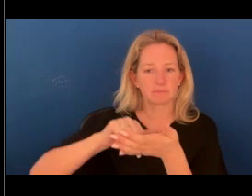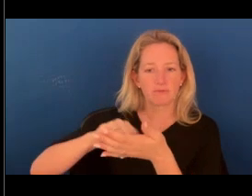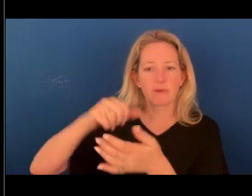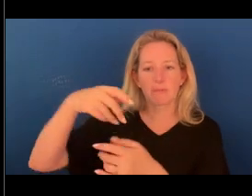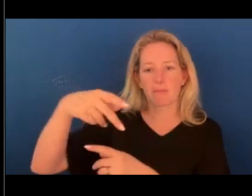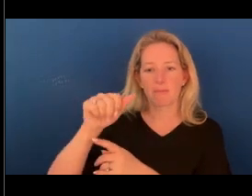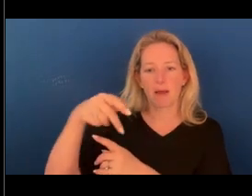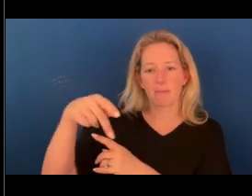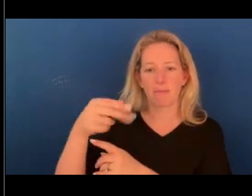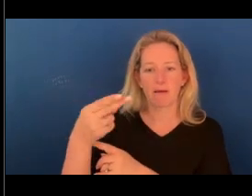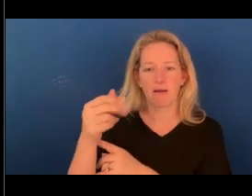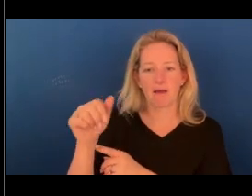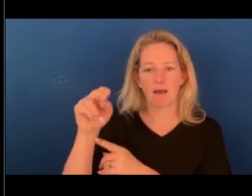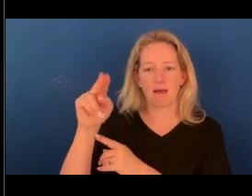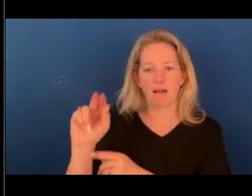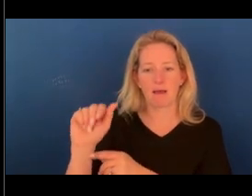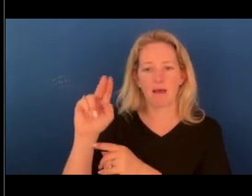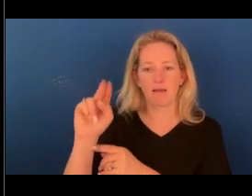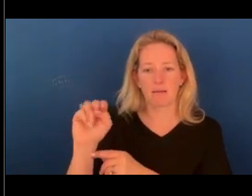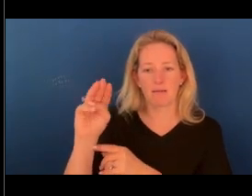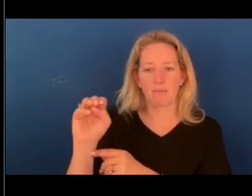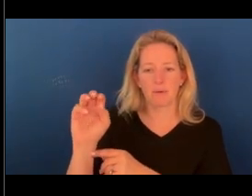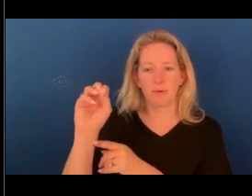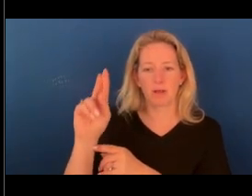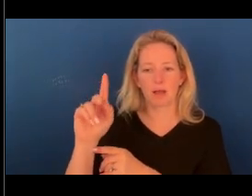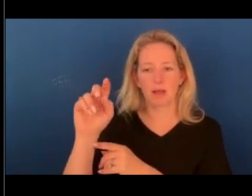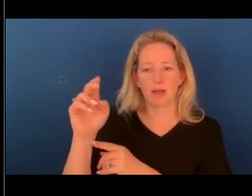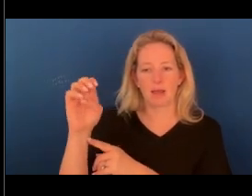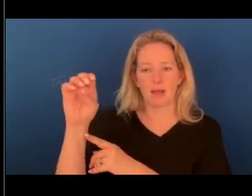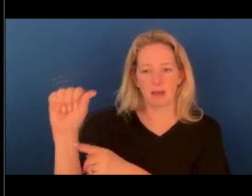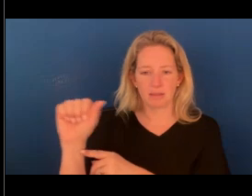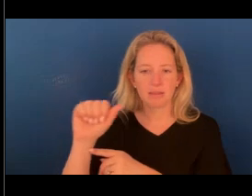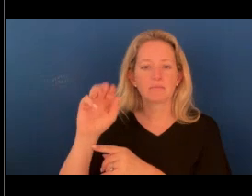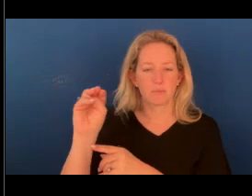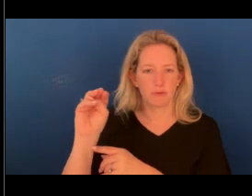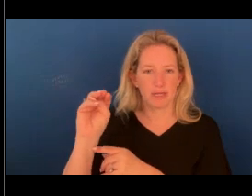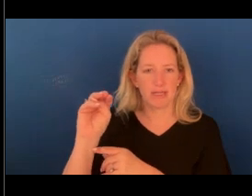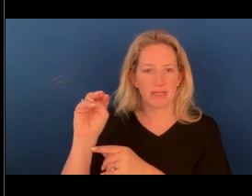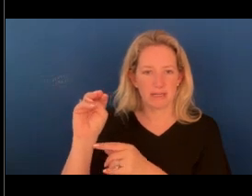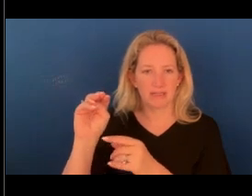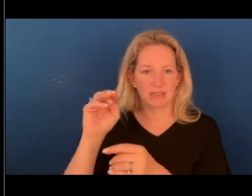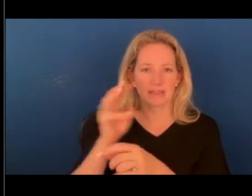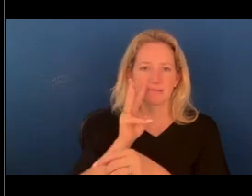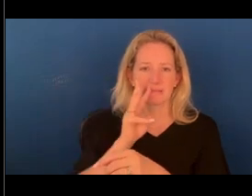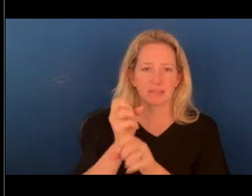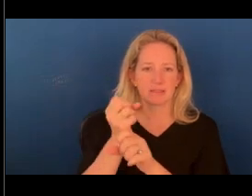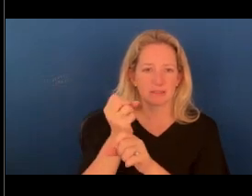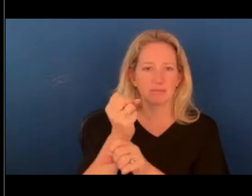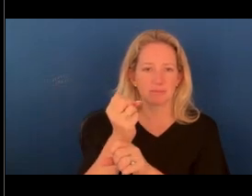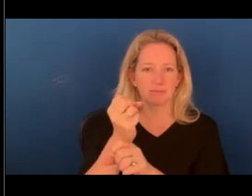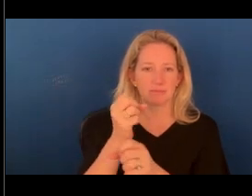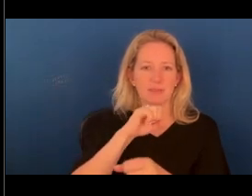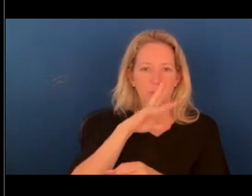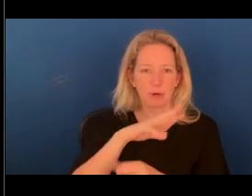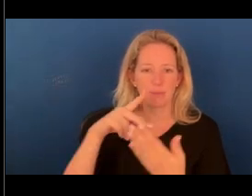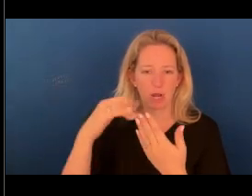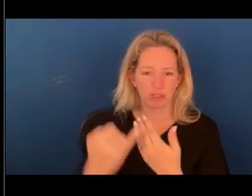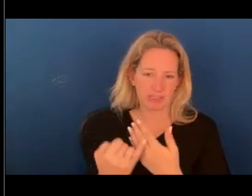Project, or PMDP, within the Marine National Monument. And this project has been awarded $1 million